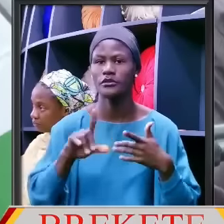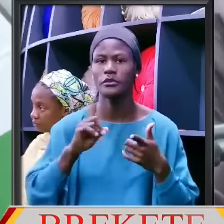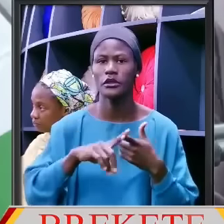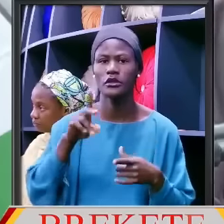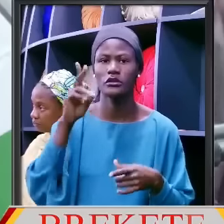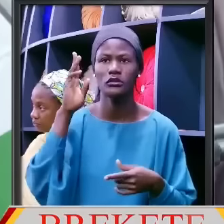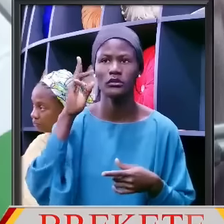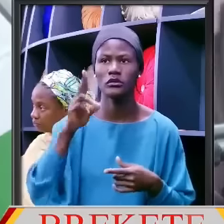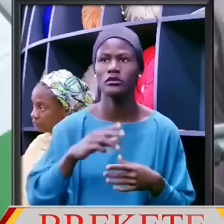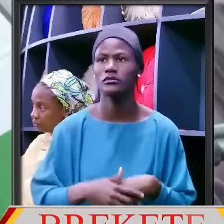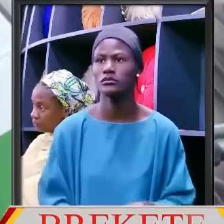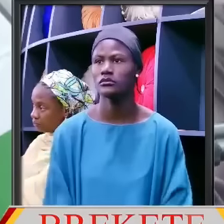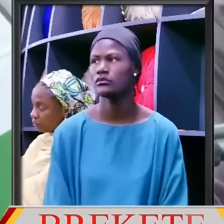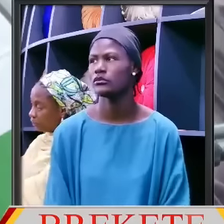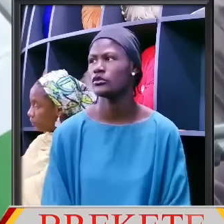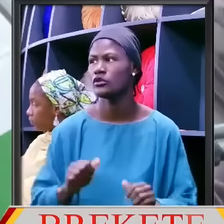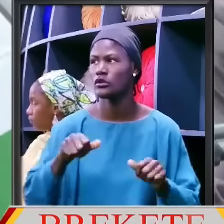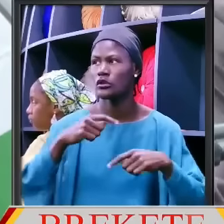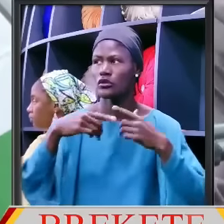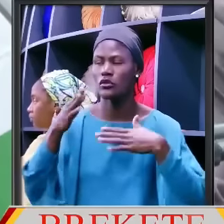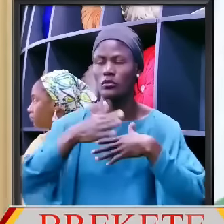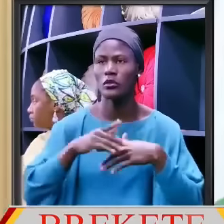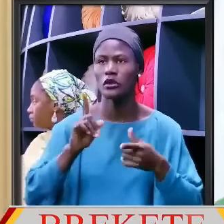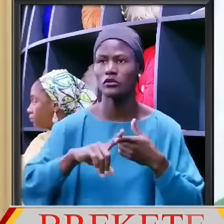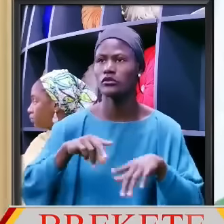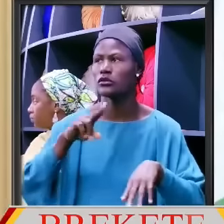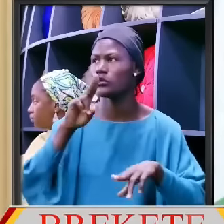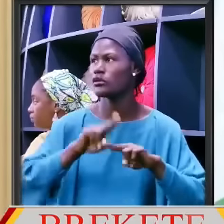you. Thank you, sir. You can go back to your seat, sir.